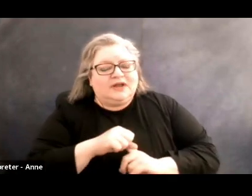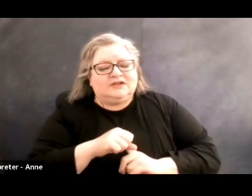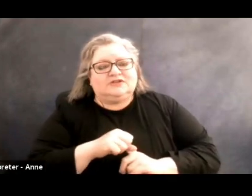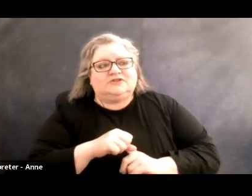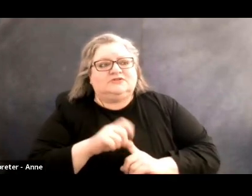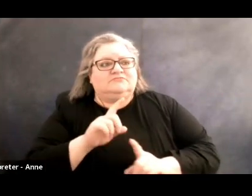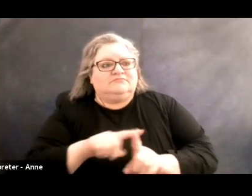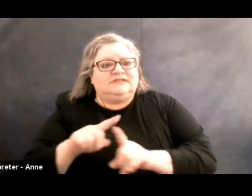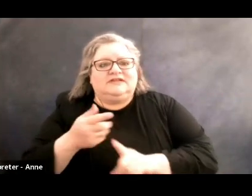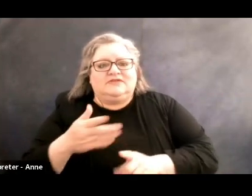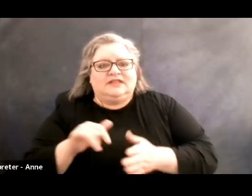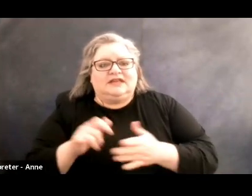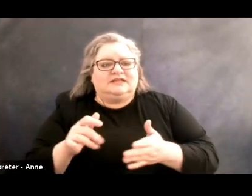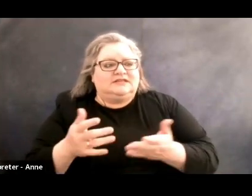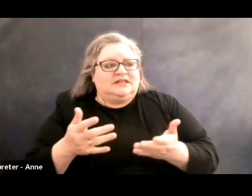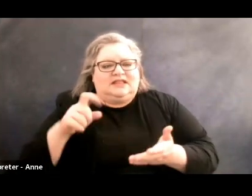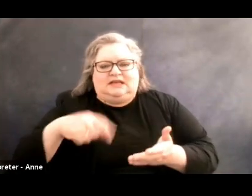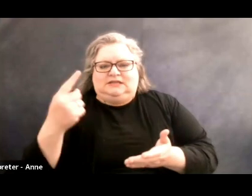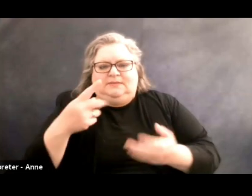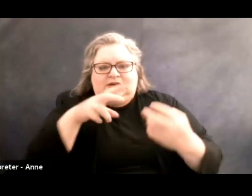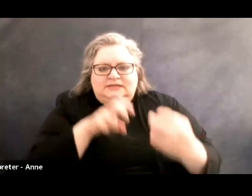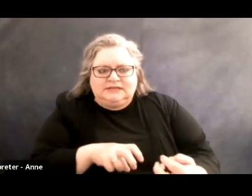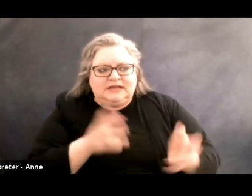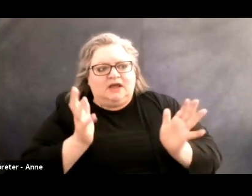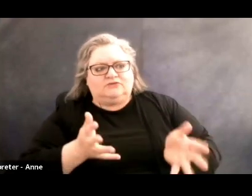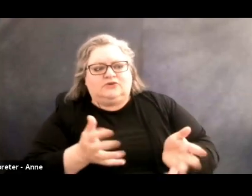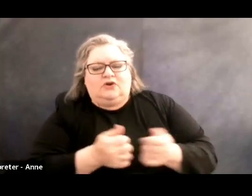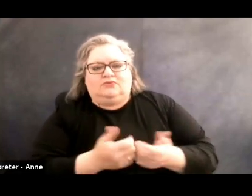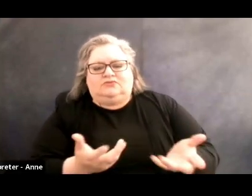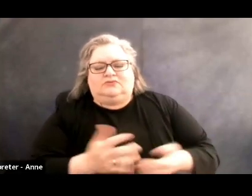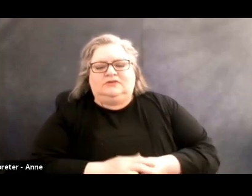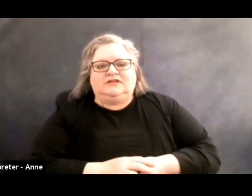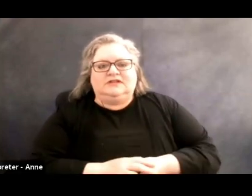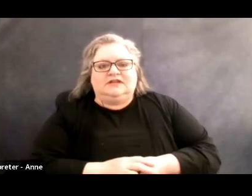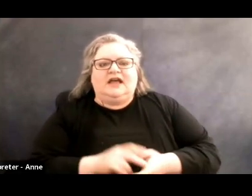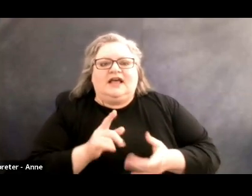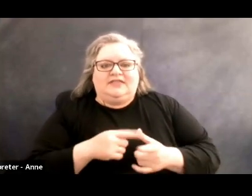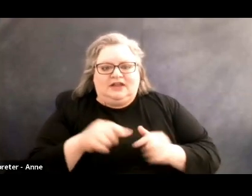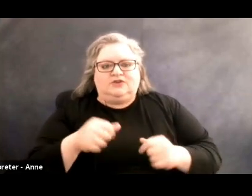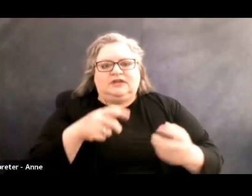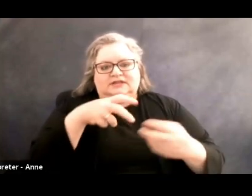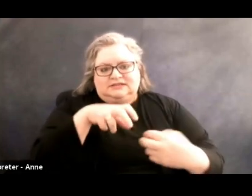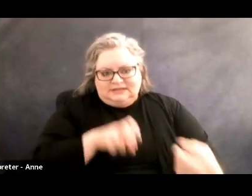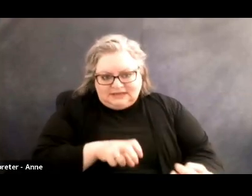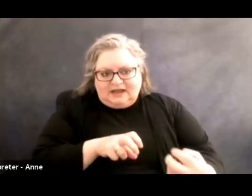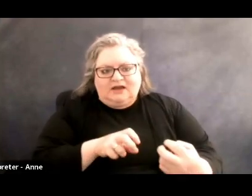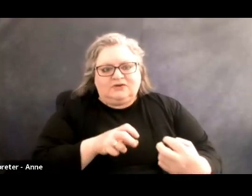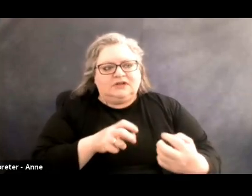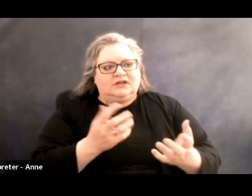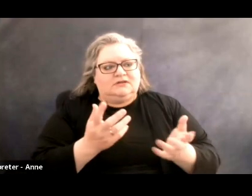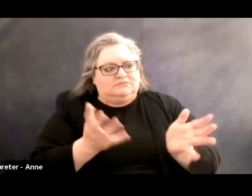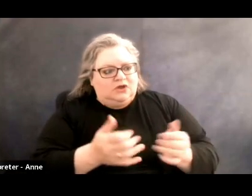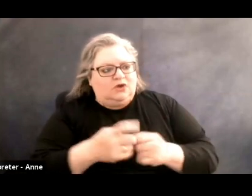different things that they just need someone to sit down and talk to. And that's when you could sit down and talk to them and see